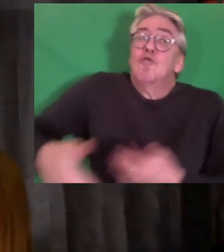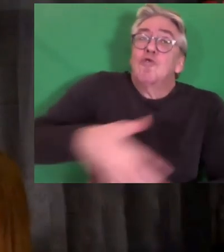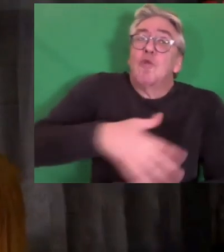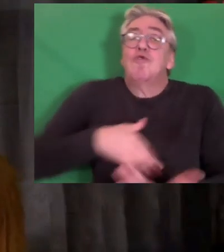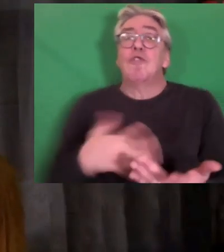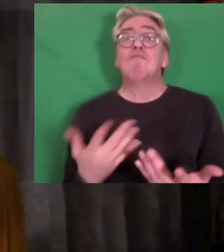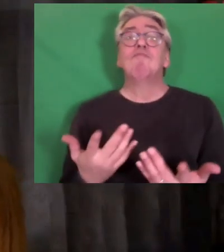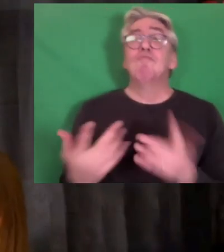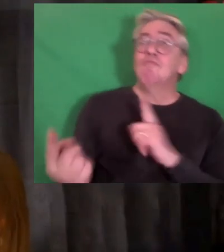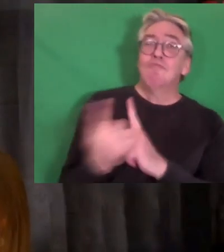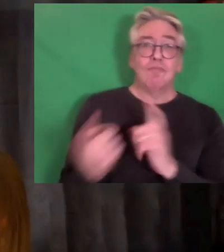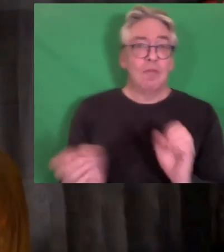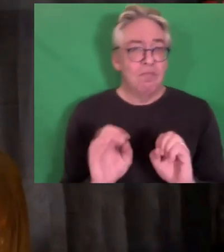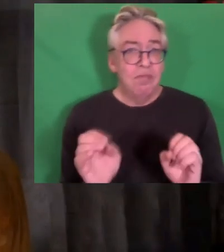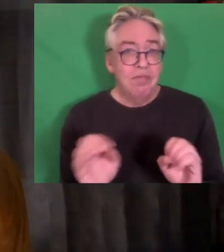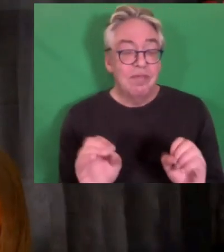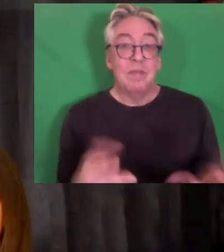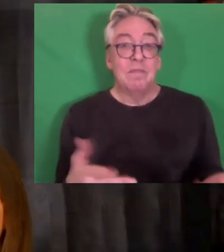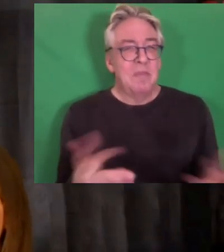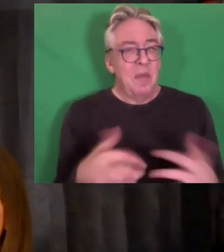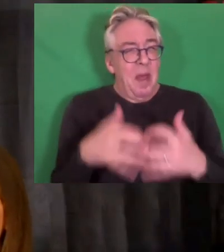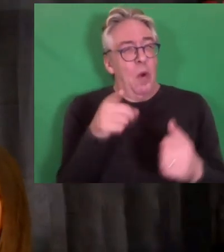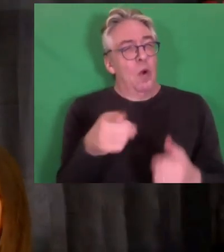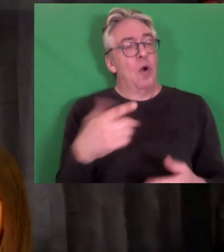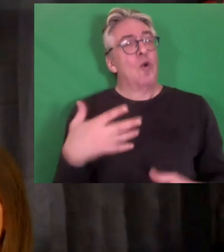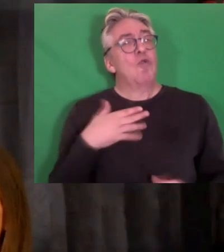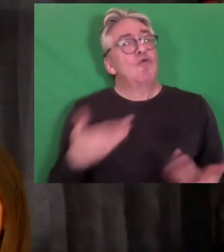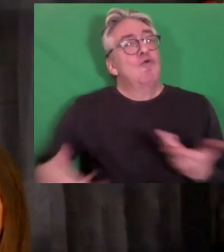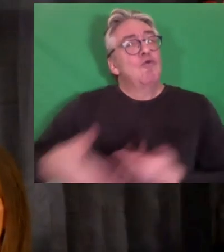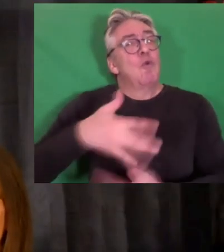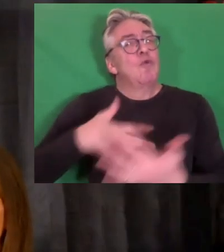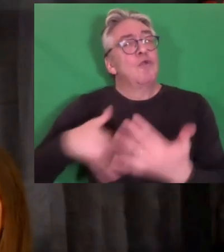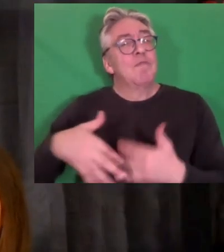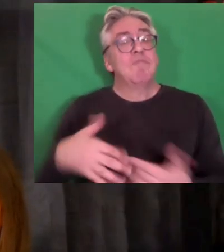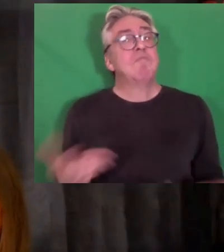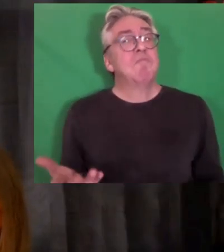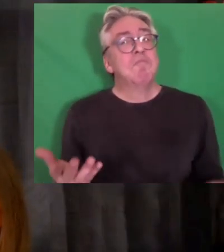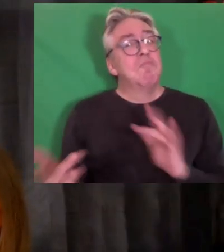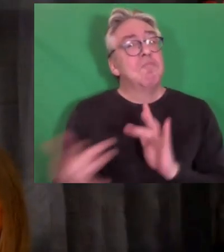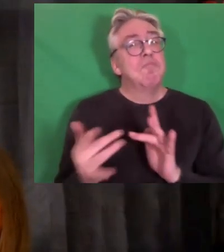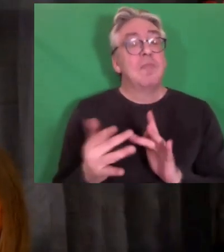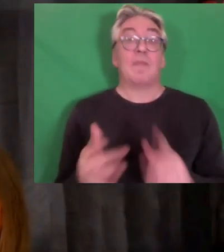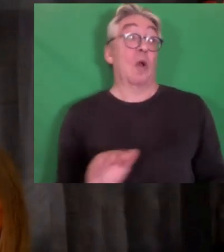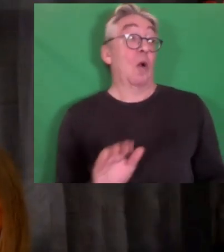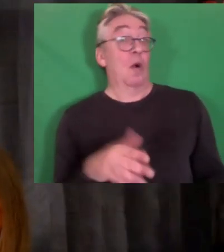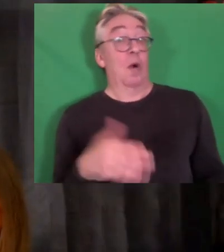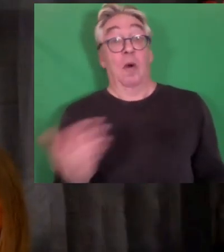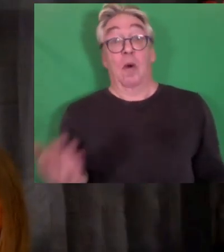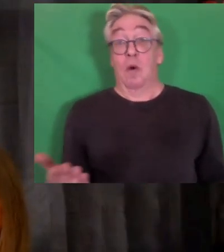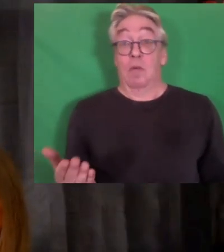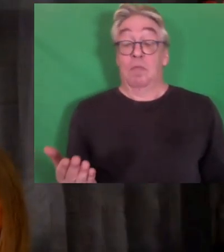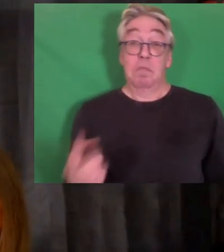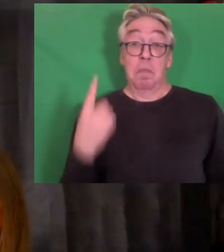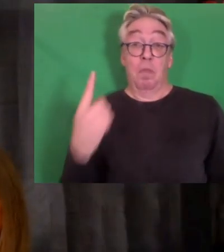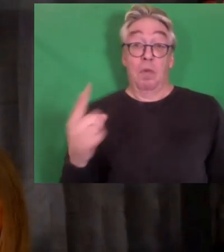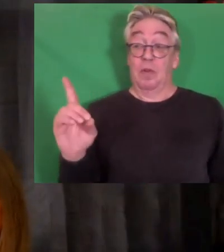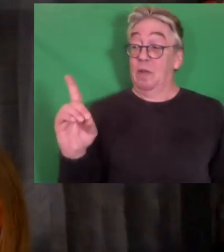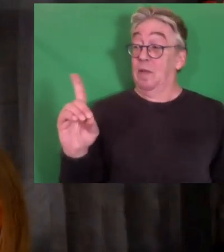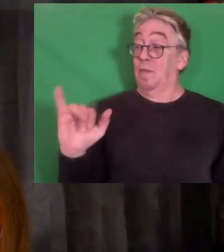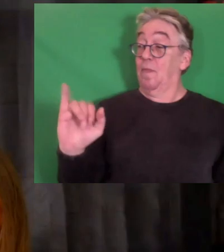There are a lot of platforms you can use, like Discord. Twitter is also very gamey nowadays as a social media